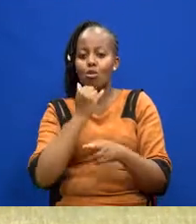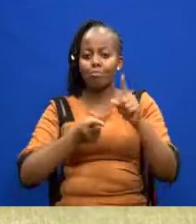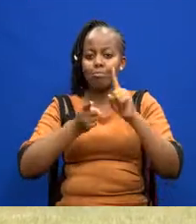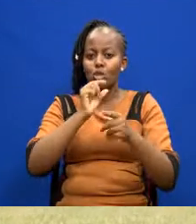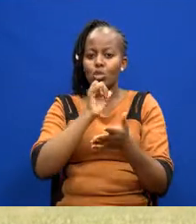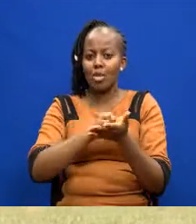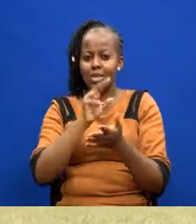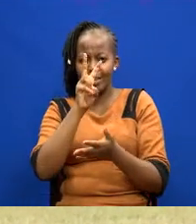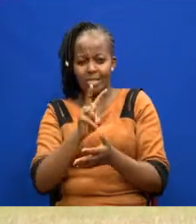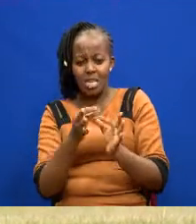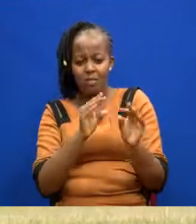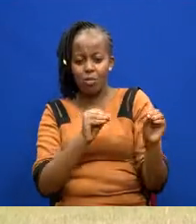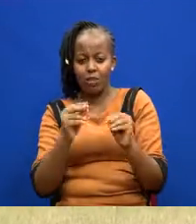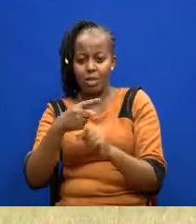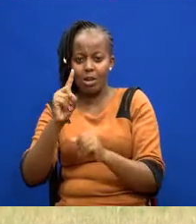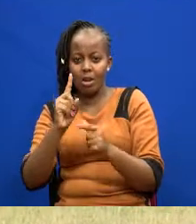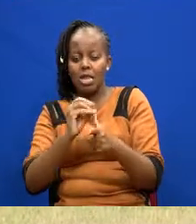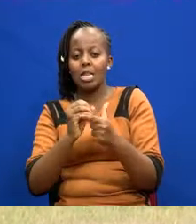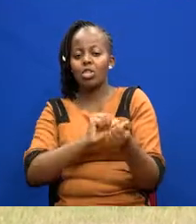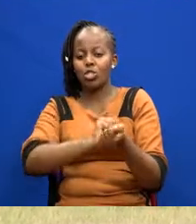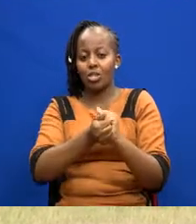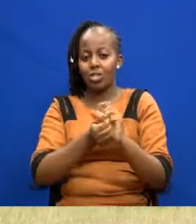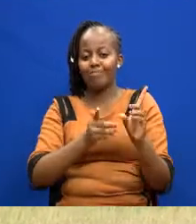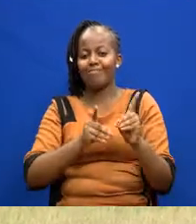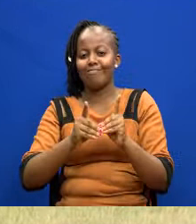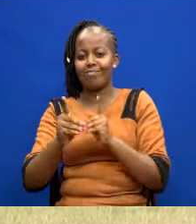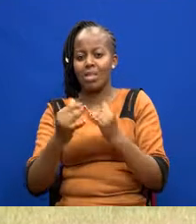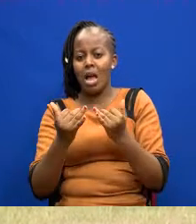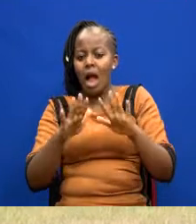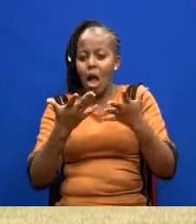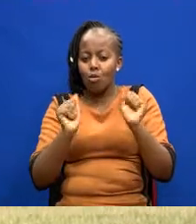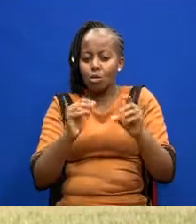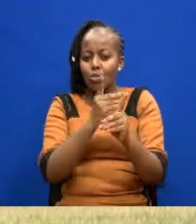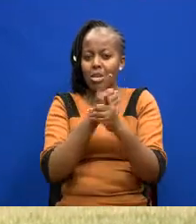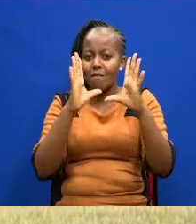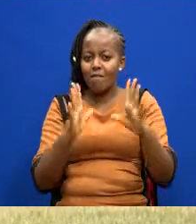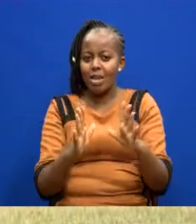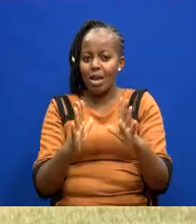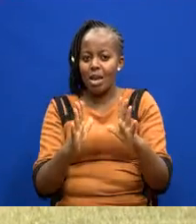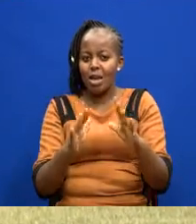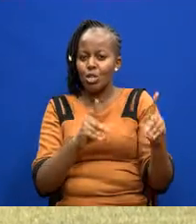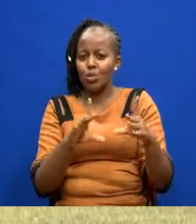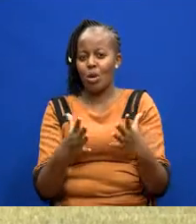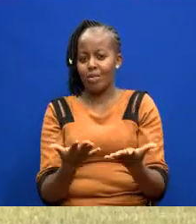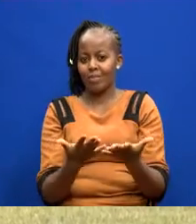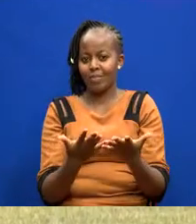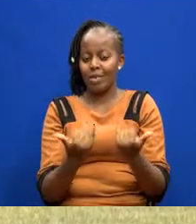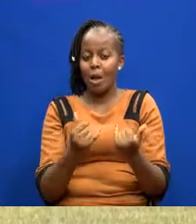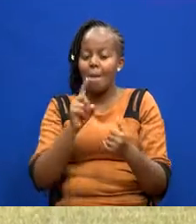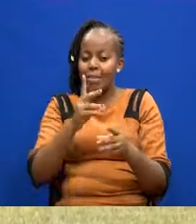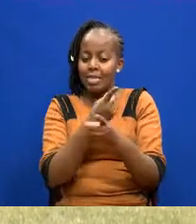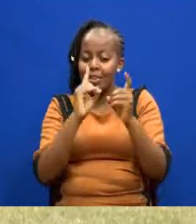to disguise if they're going to the right and change direction. How will a tackler react? The